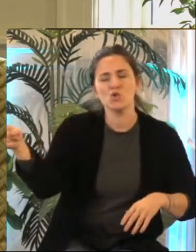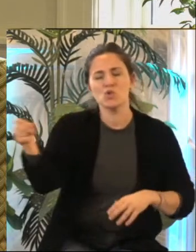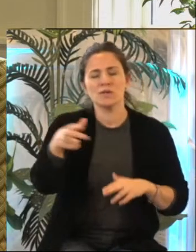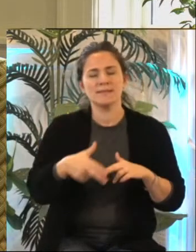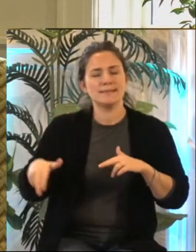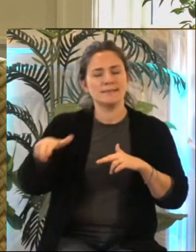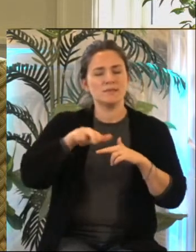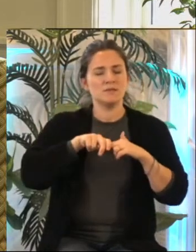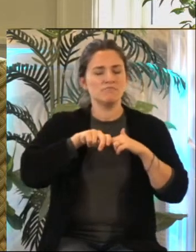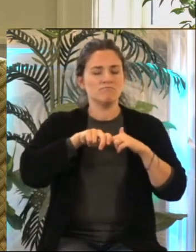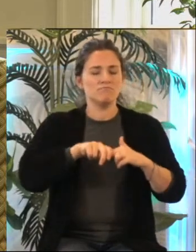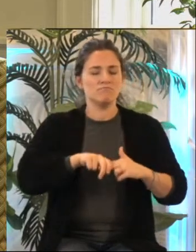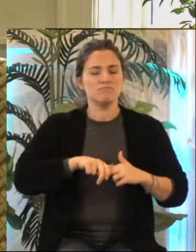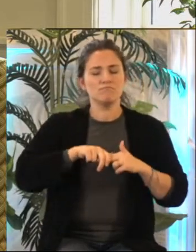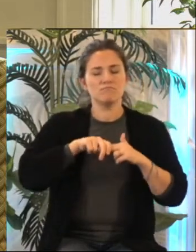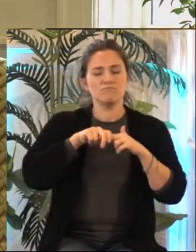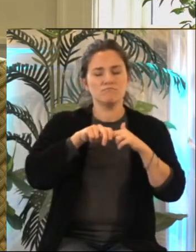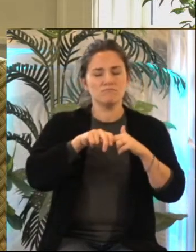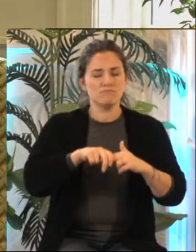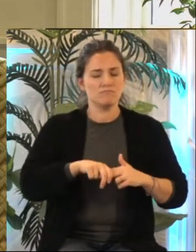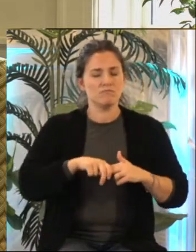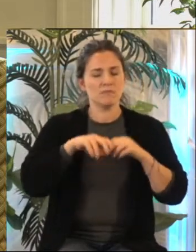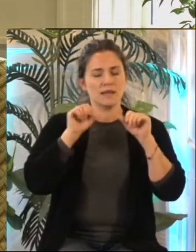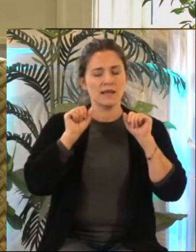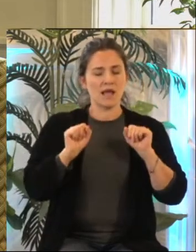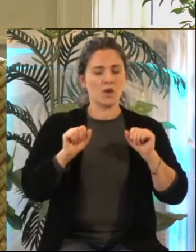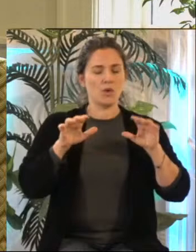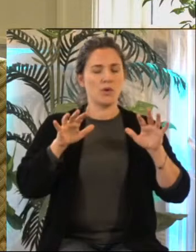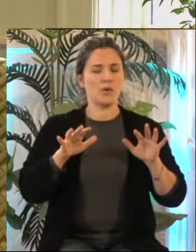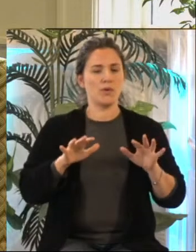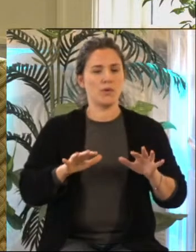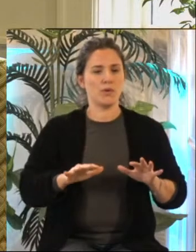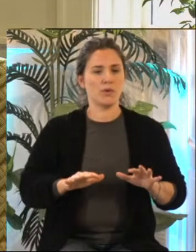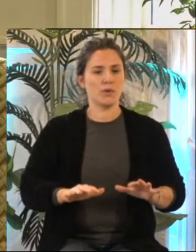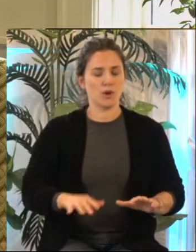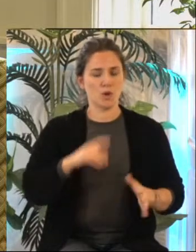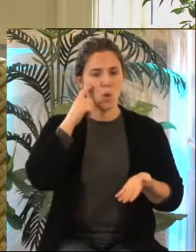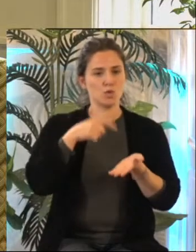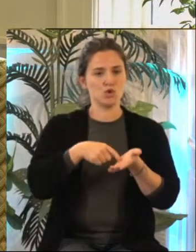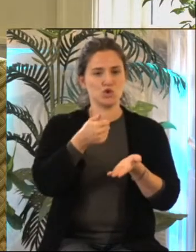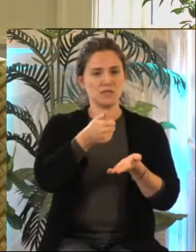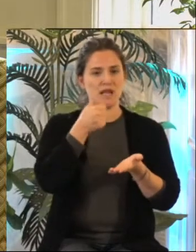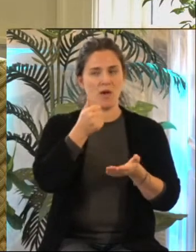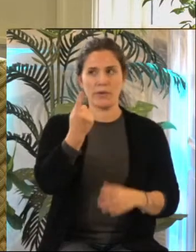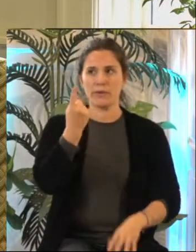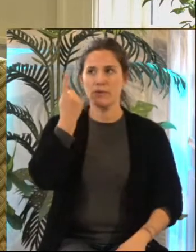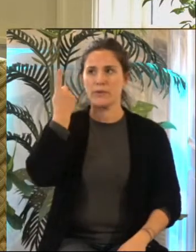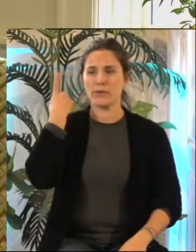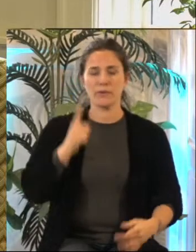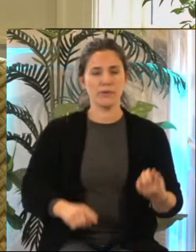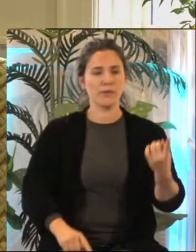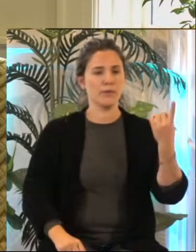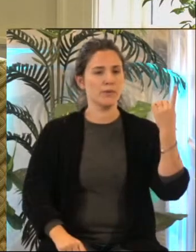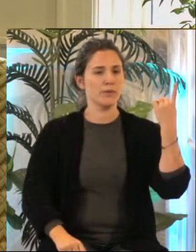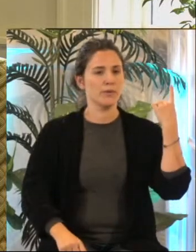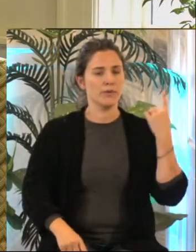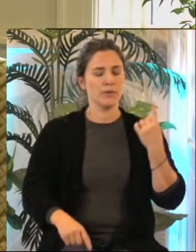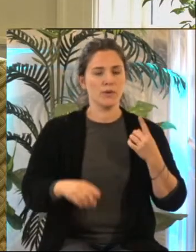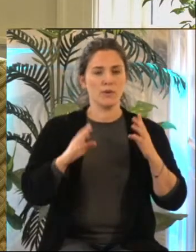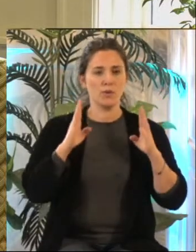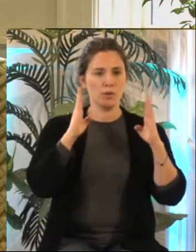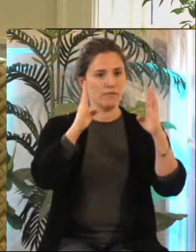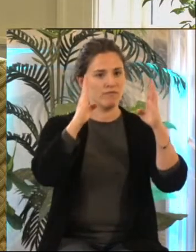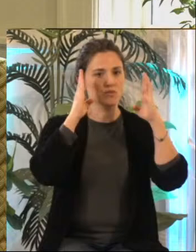quietly and see oneself pass by. The streets of our minds seethe with endless